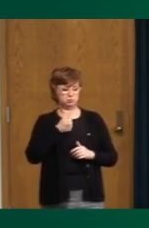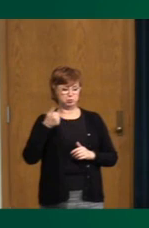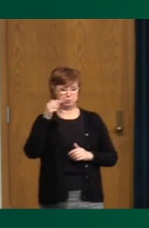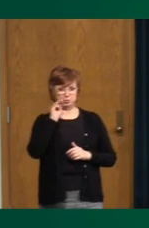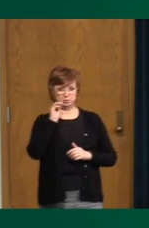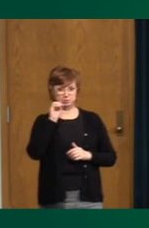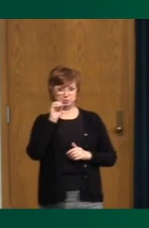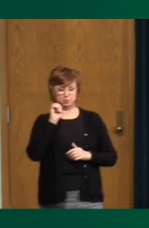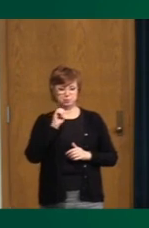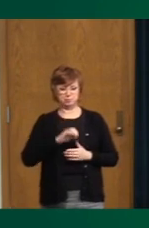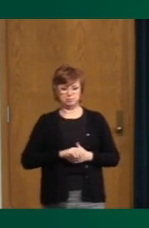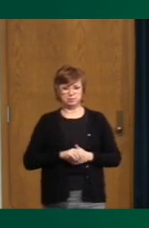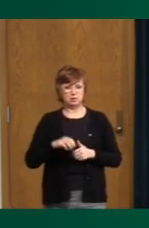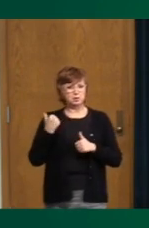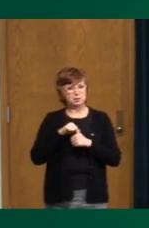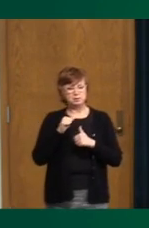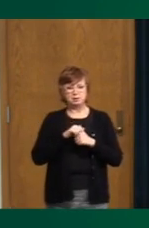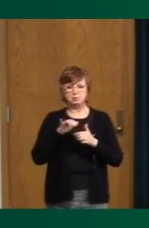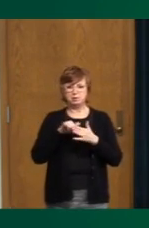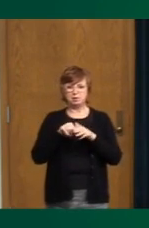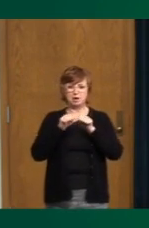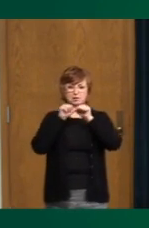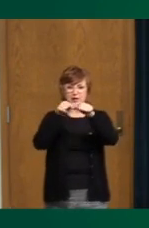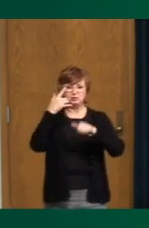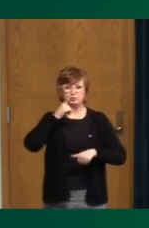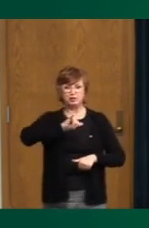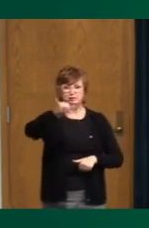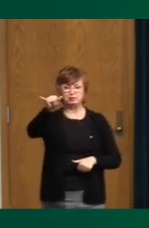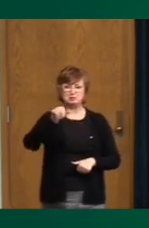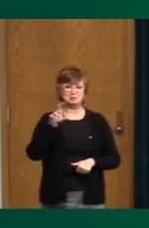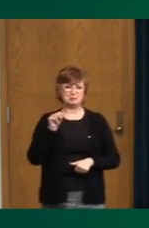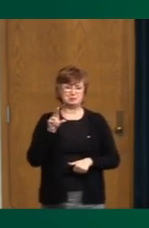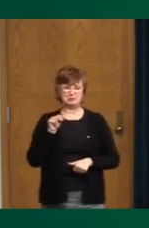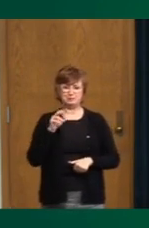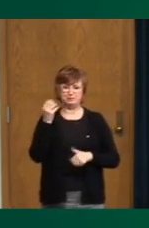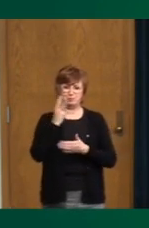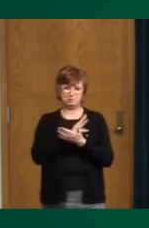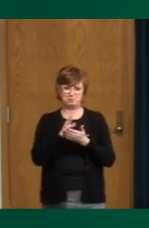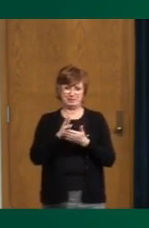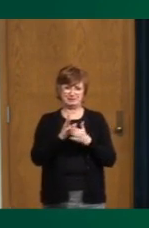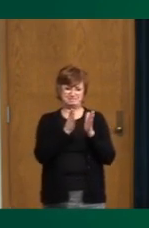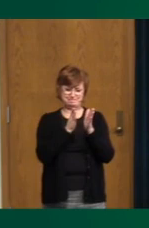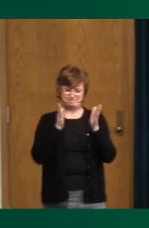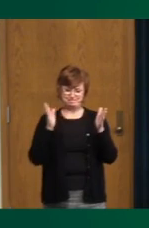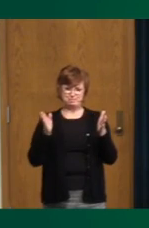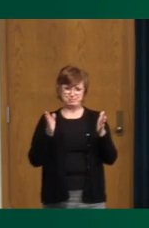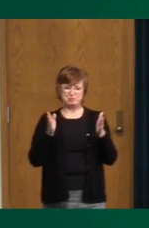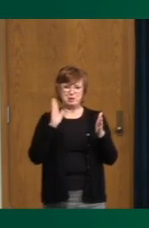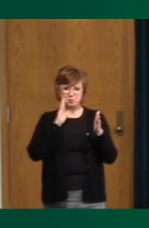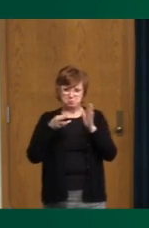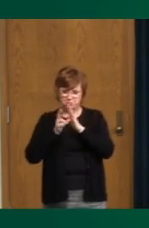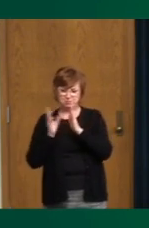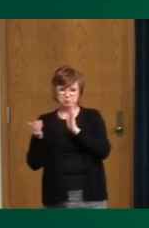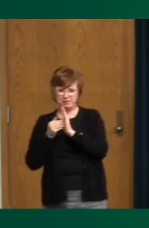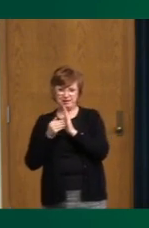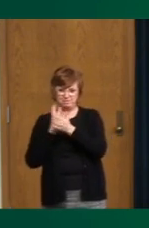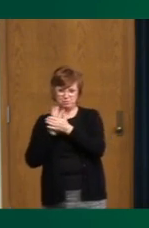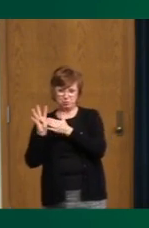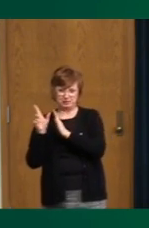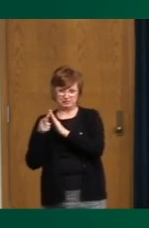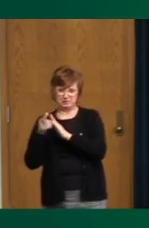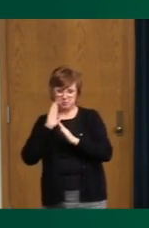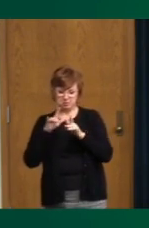comments is this isn't forever. These initiatives are being put in place for 4 weeks, and then they will be revisited. In the instance